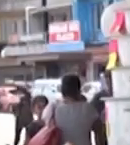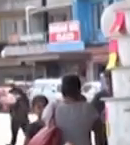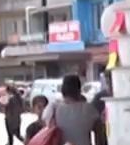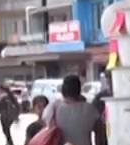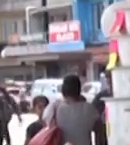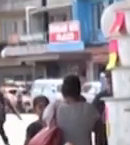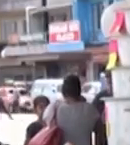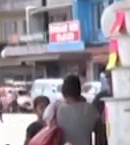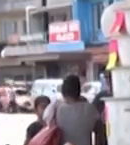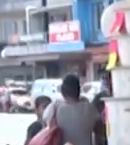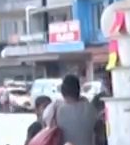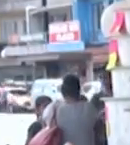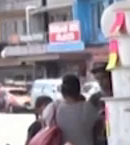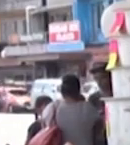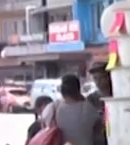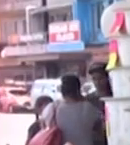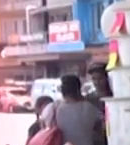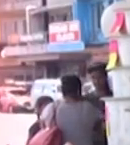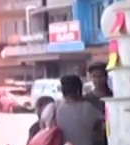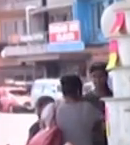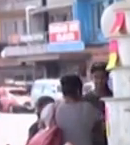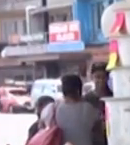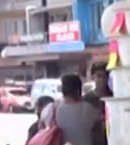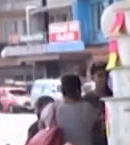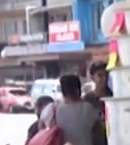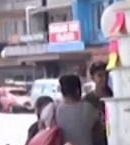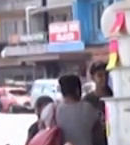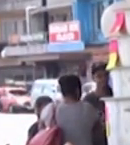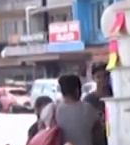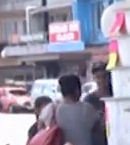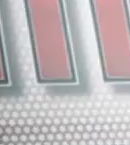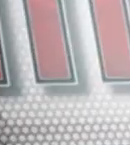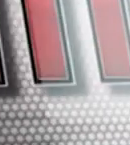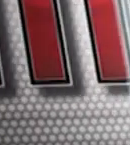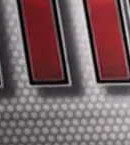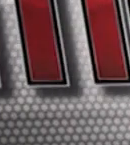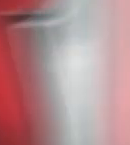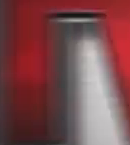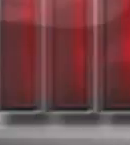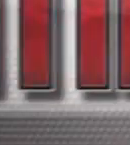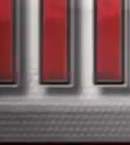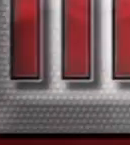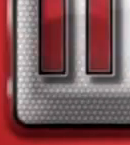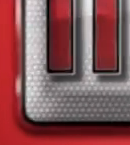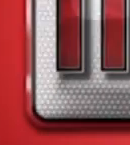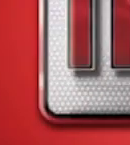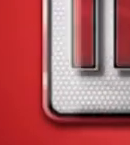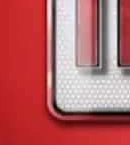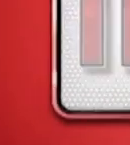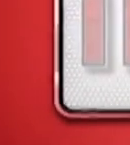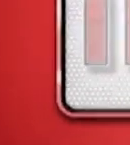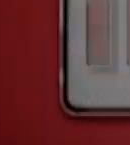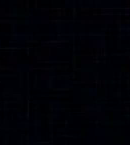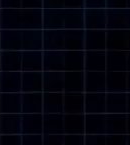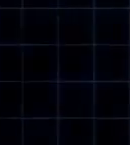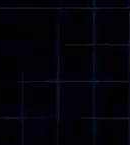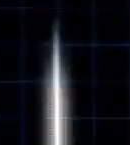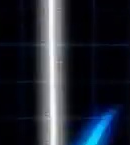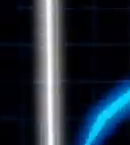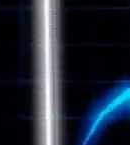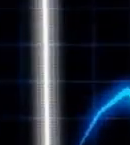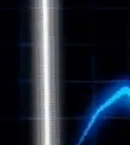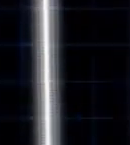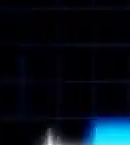My name is Neha and I'm from Karavi. And Mirchi FM, it's hot. Mirchi FM, it's hot.